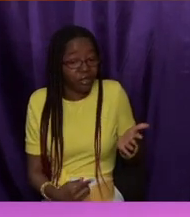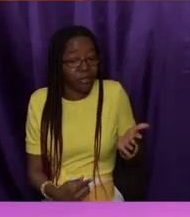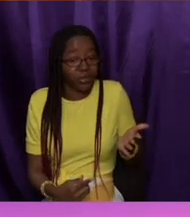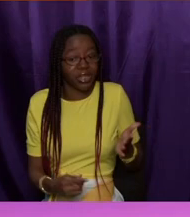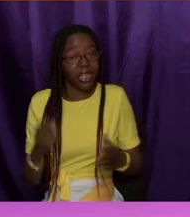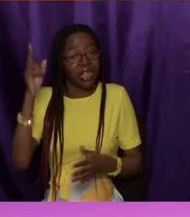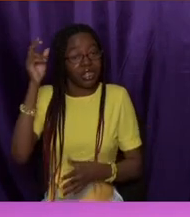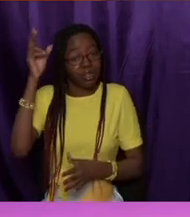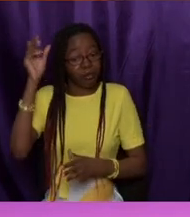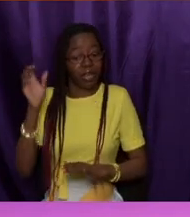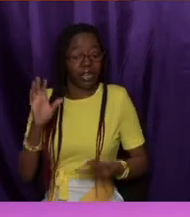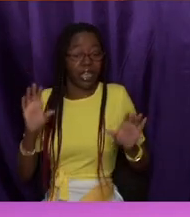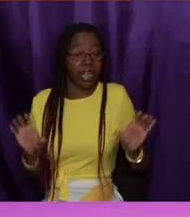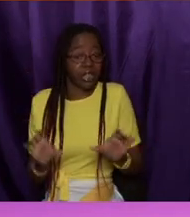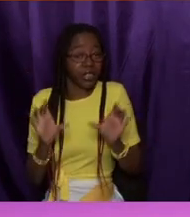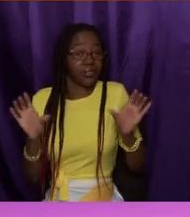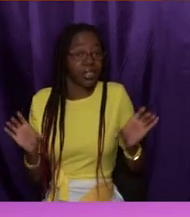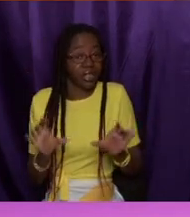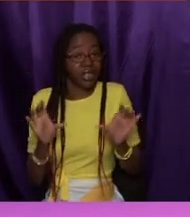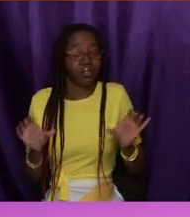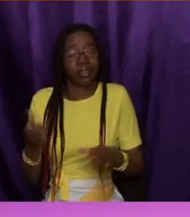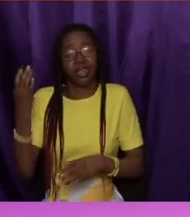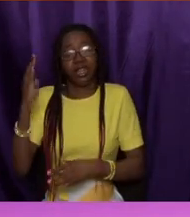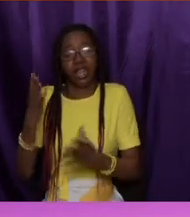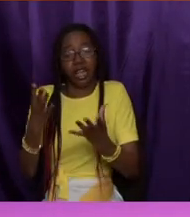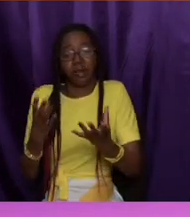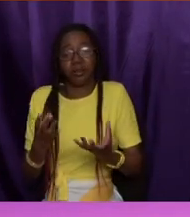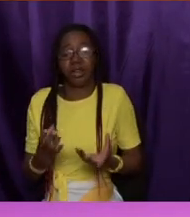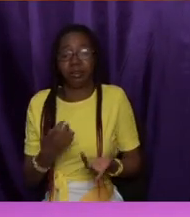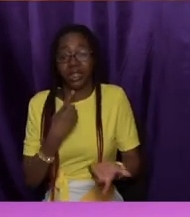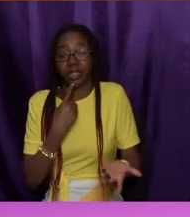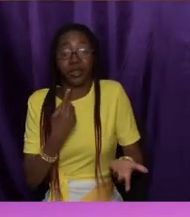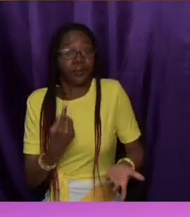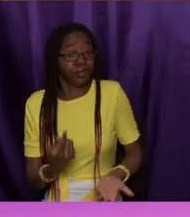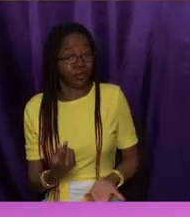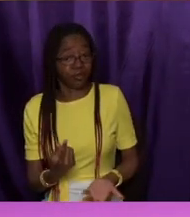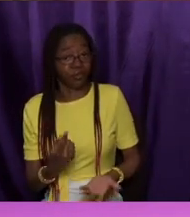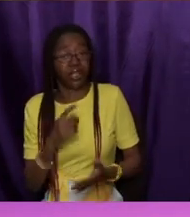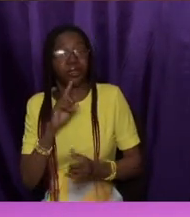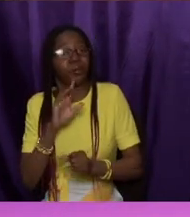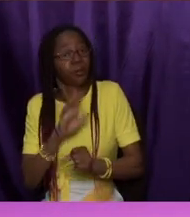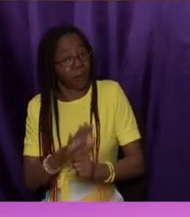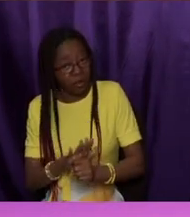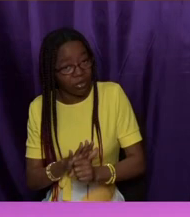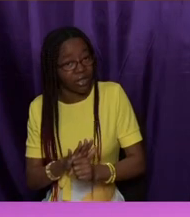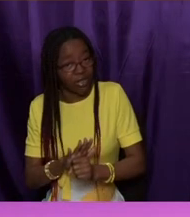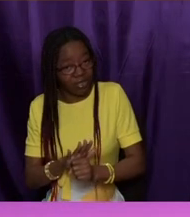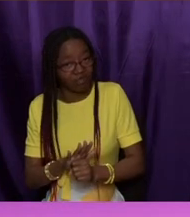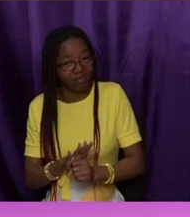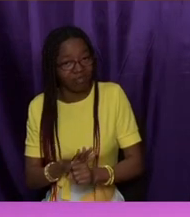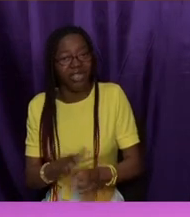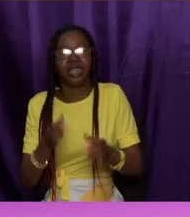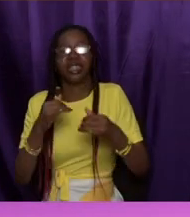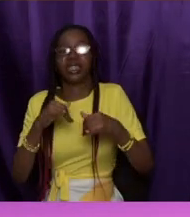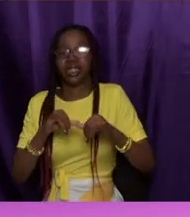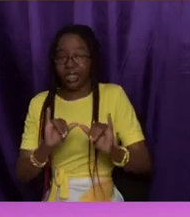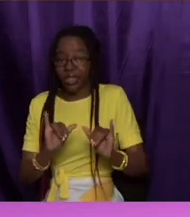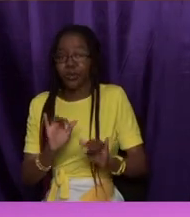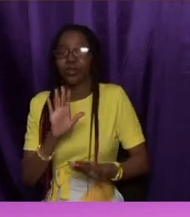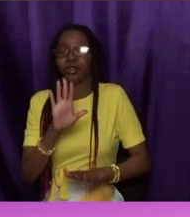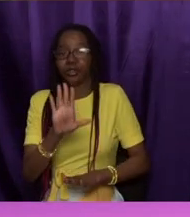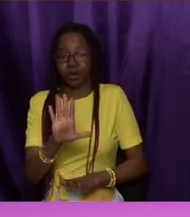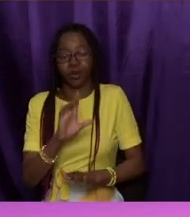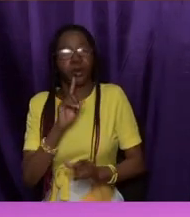demonic activity. But God wanted me to tell you that the promise, it is still